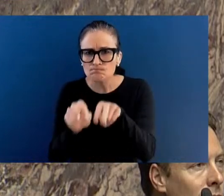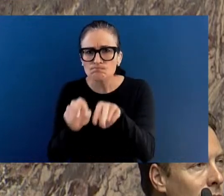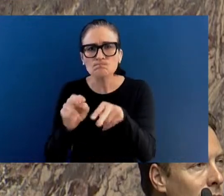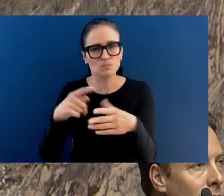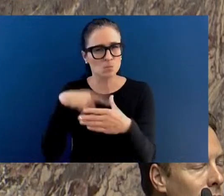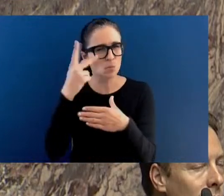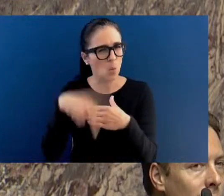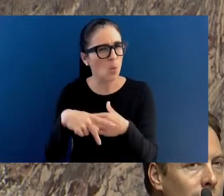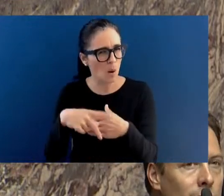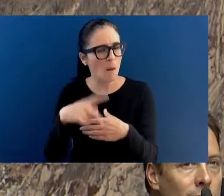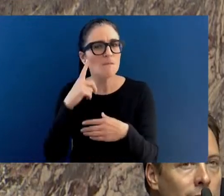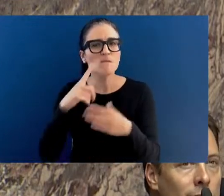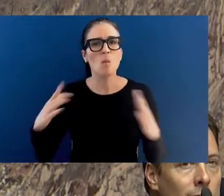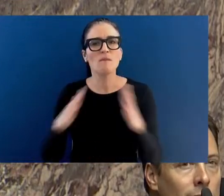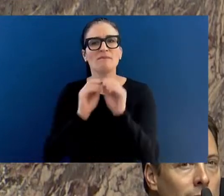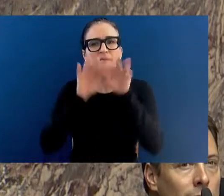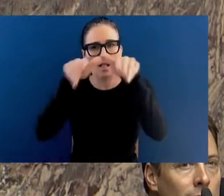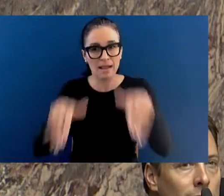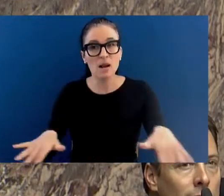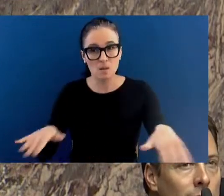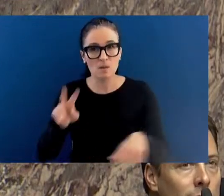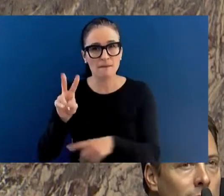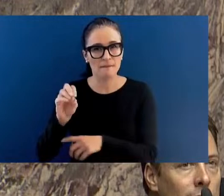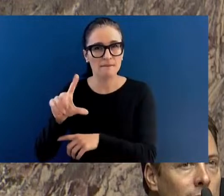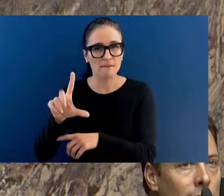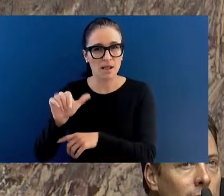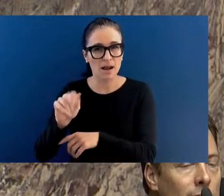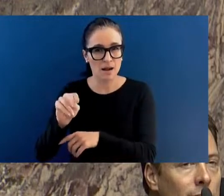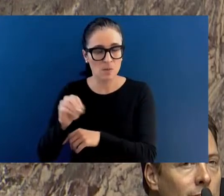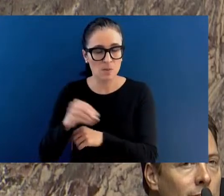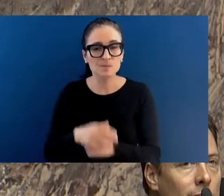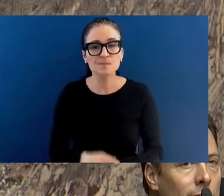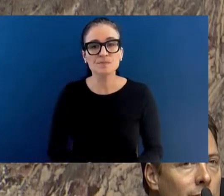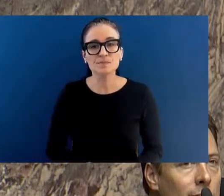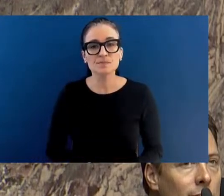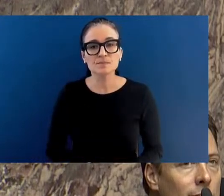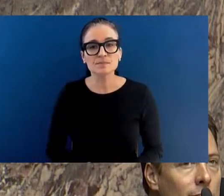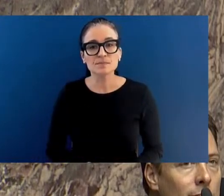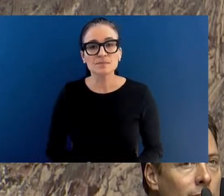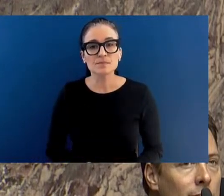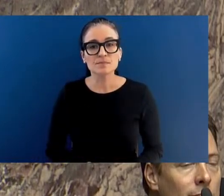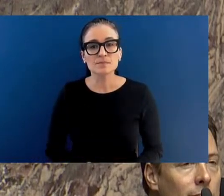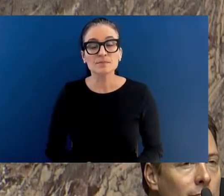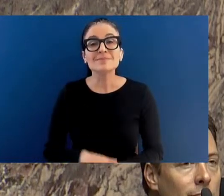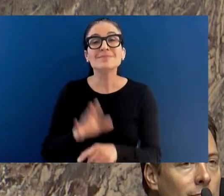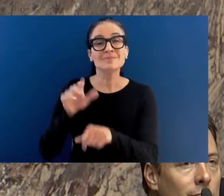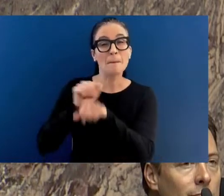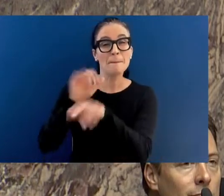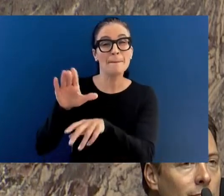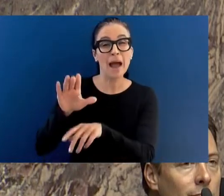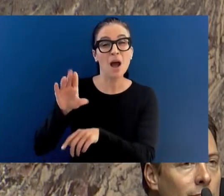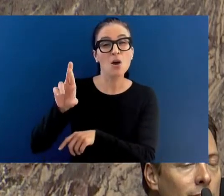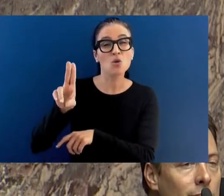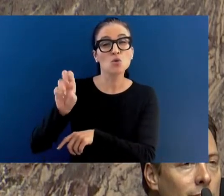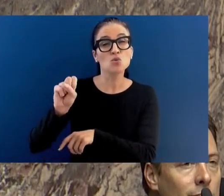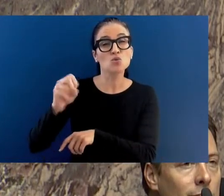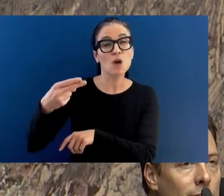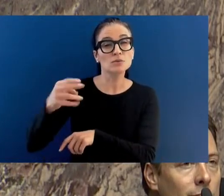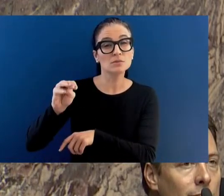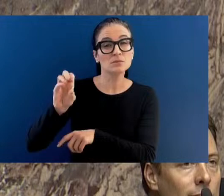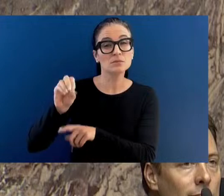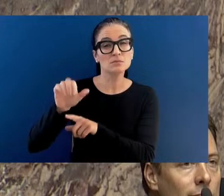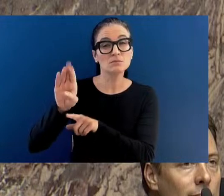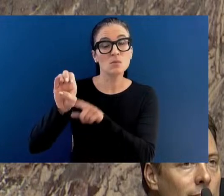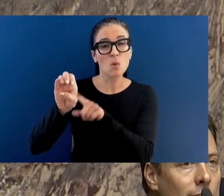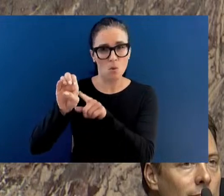generated ash which can be found far out into the prairies. And imagine what a similar eruption today would mean of the communities in the Sea to Sky